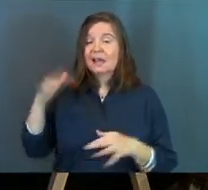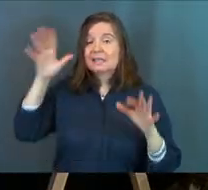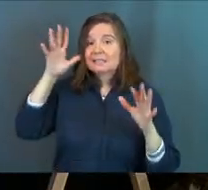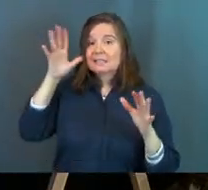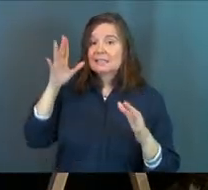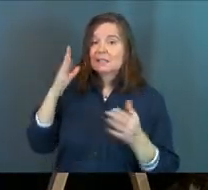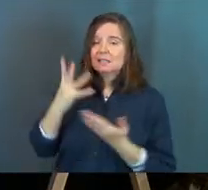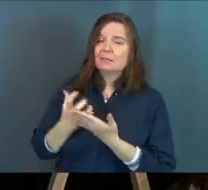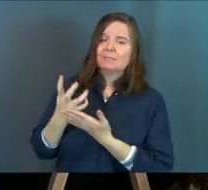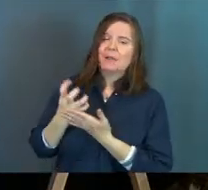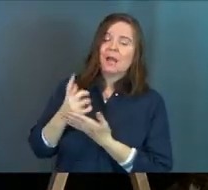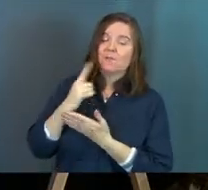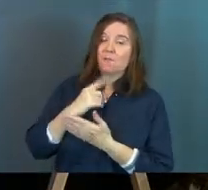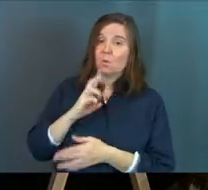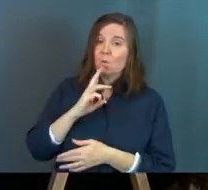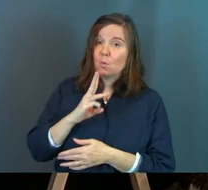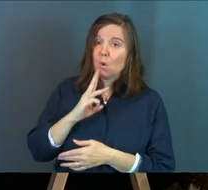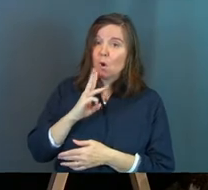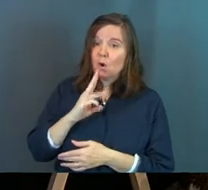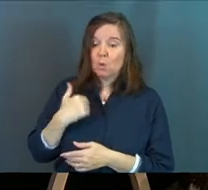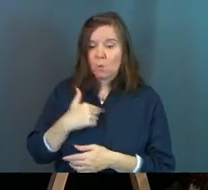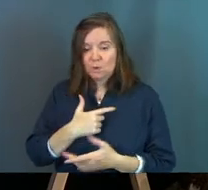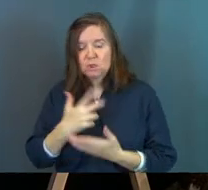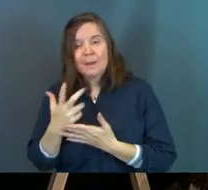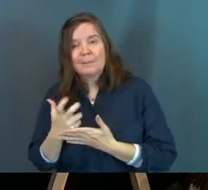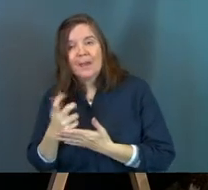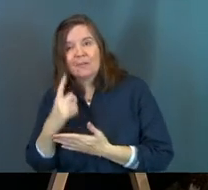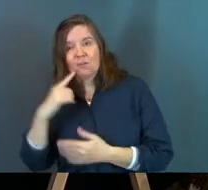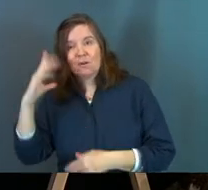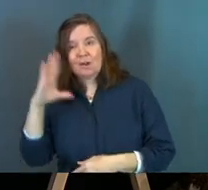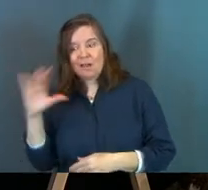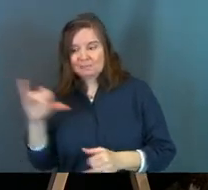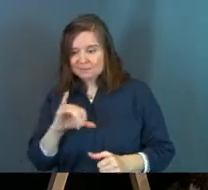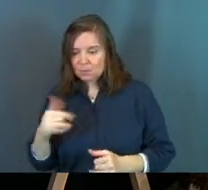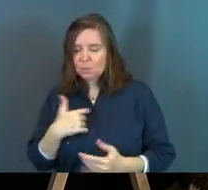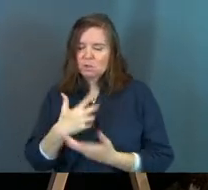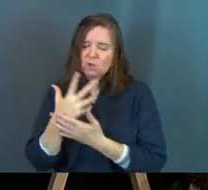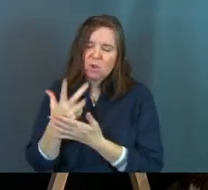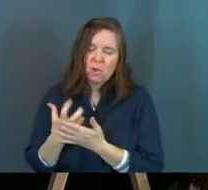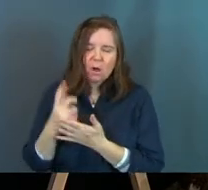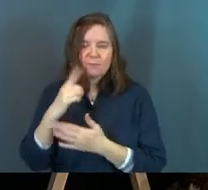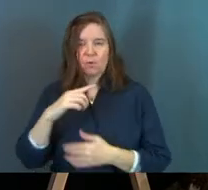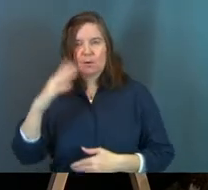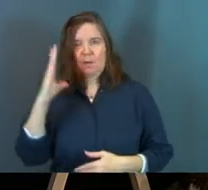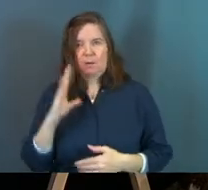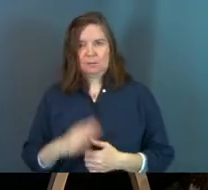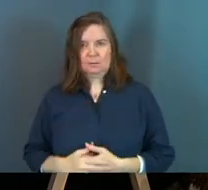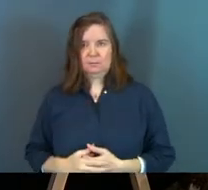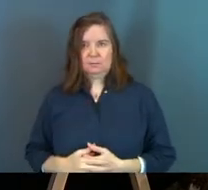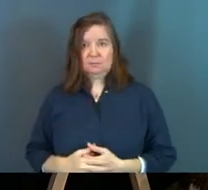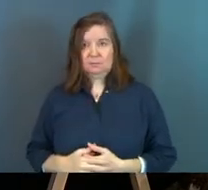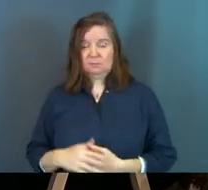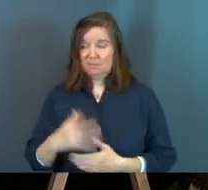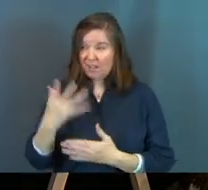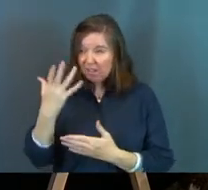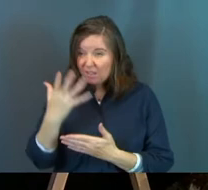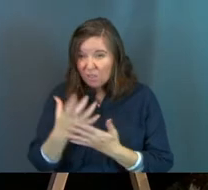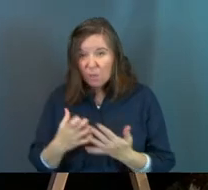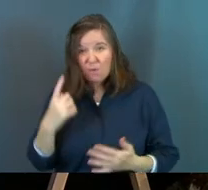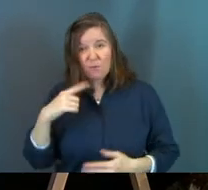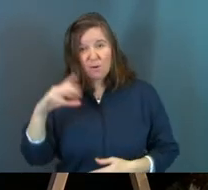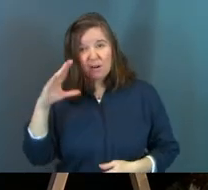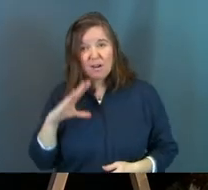deer pants for a water brook, we should pant for God. We should long for God. Long for